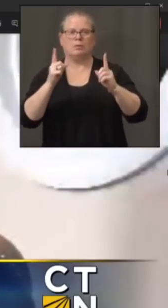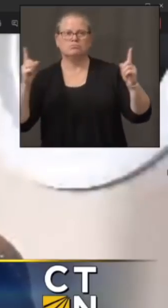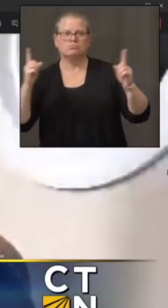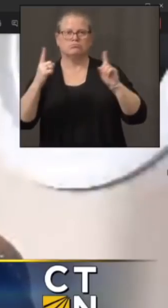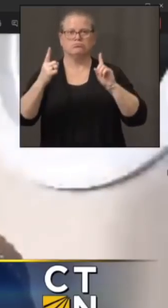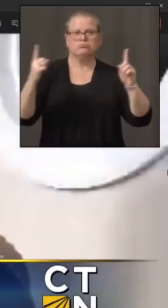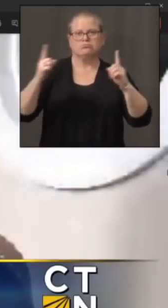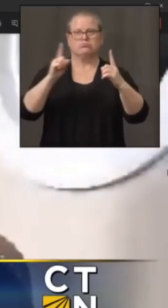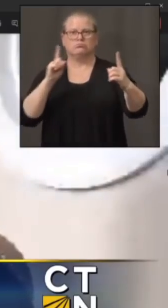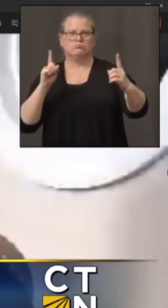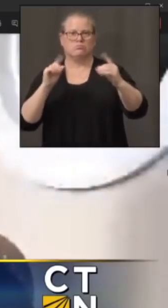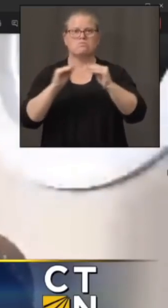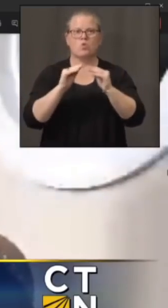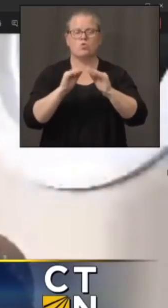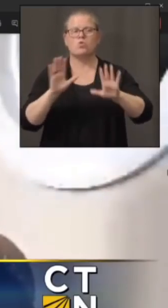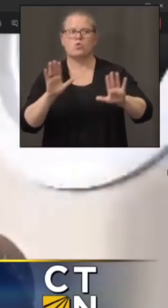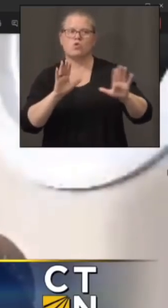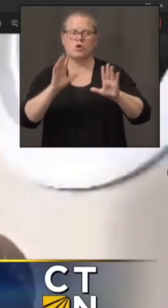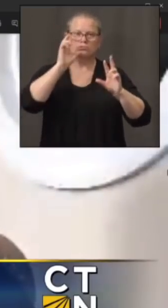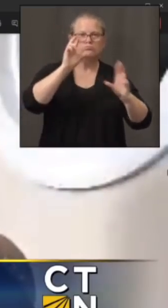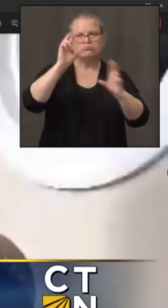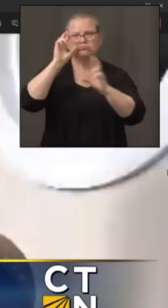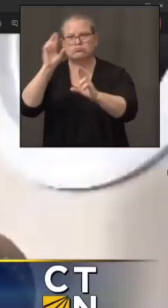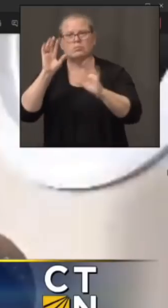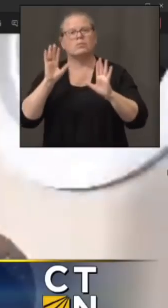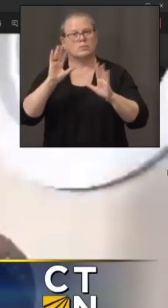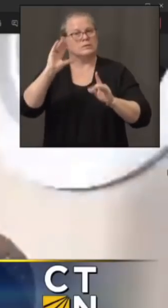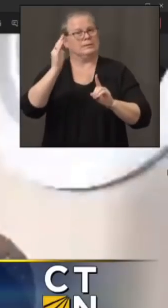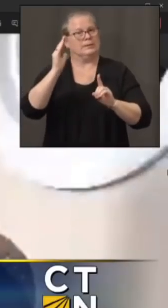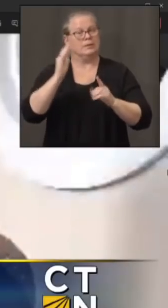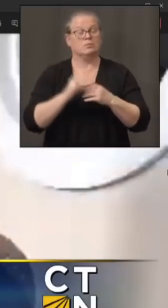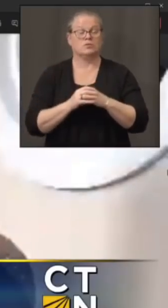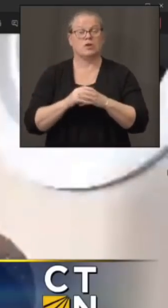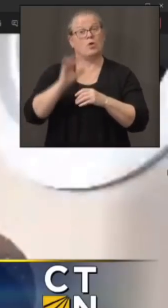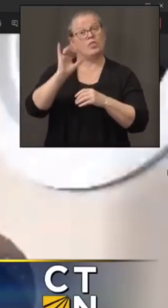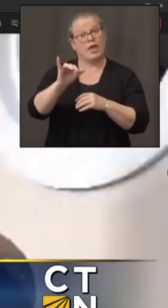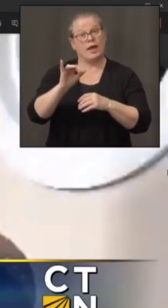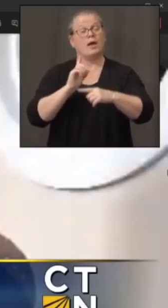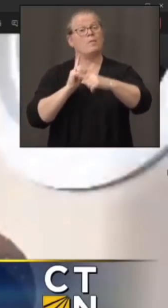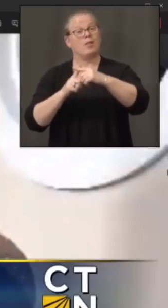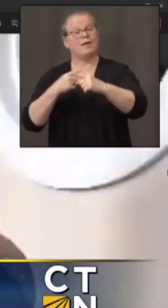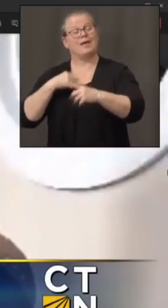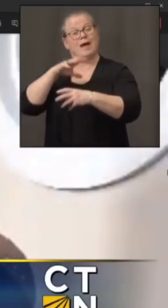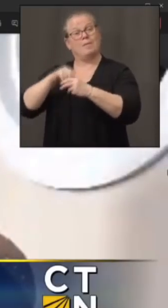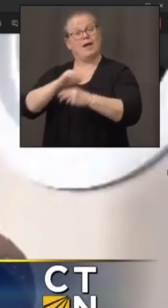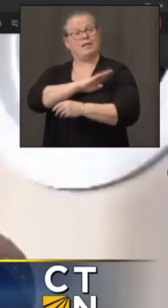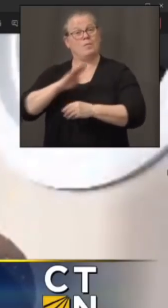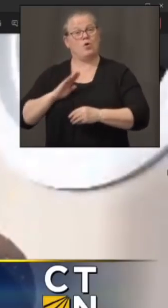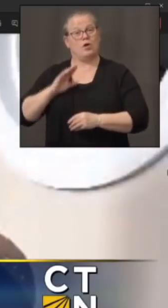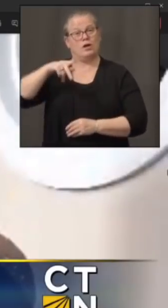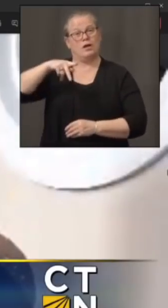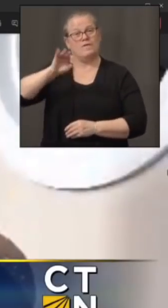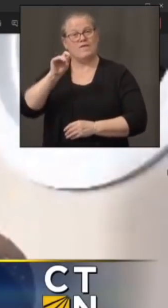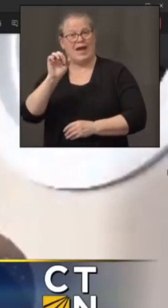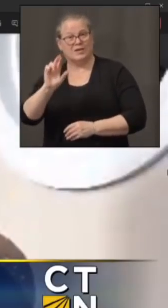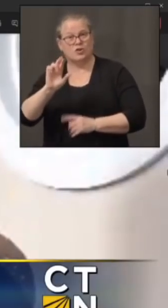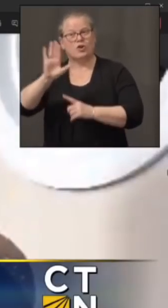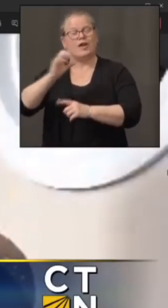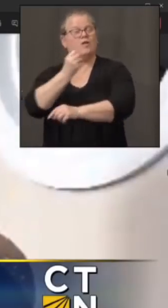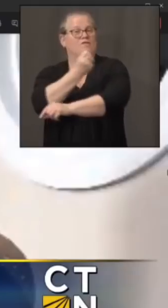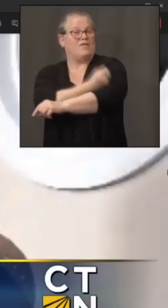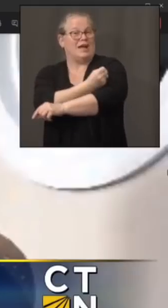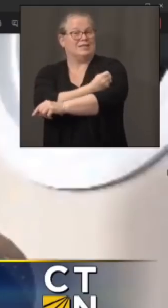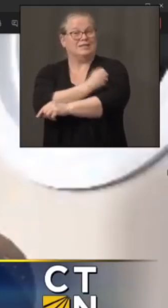that backdrop, we do have technology coming out. I'm on a board of Pfizer, which announced results of their vaccine and interim analysis with